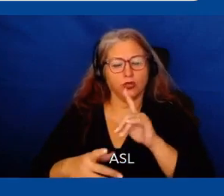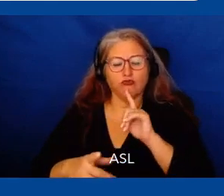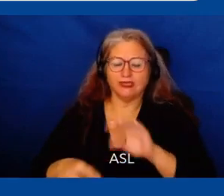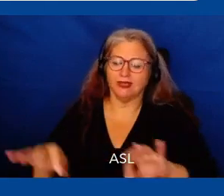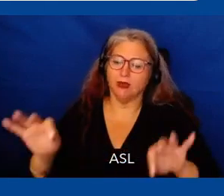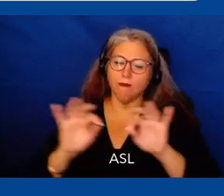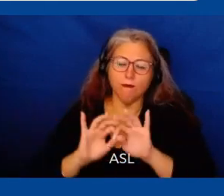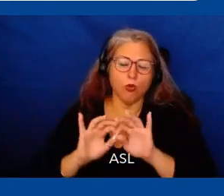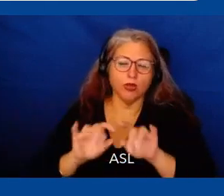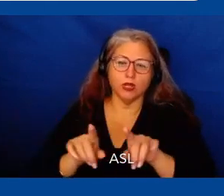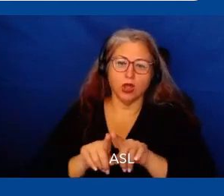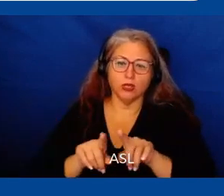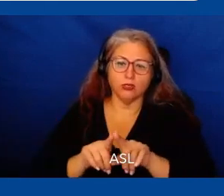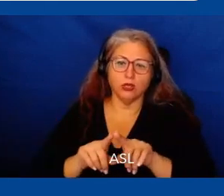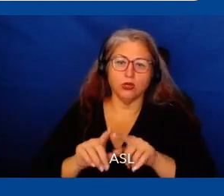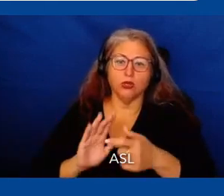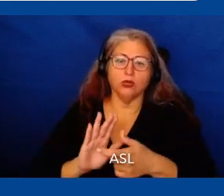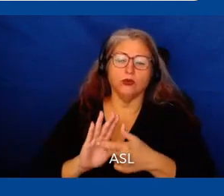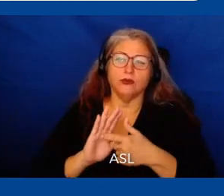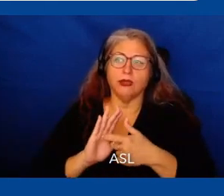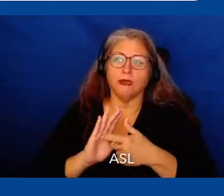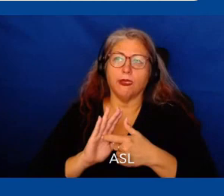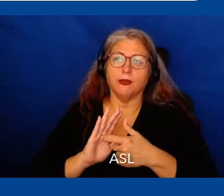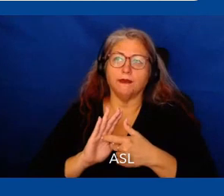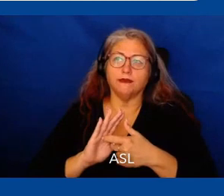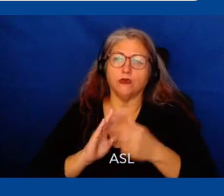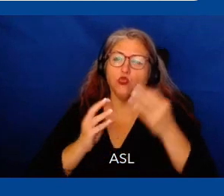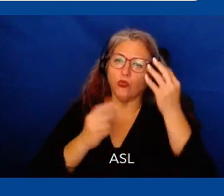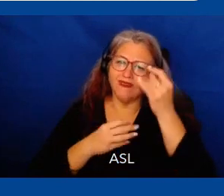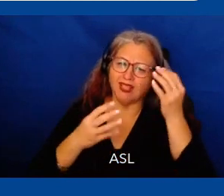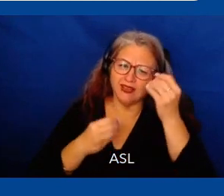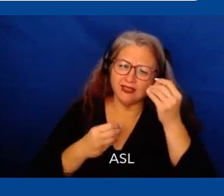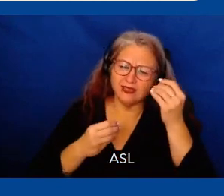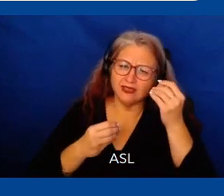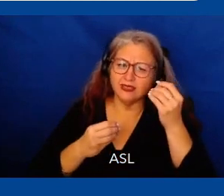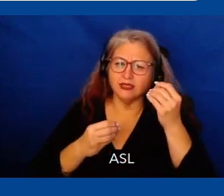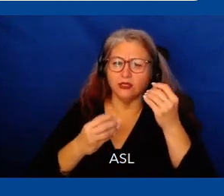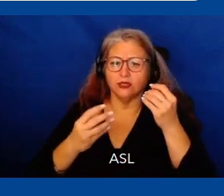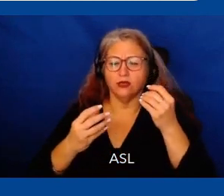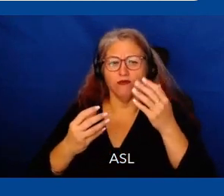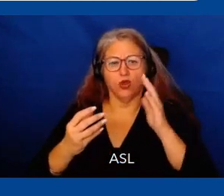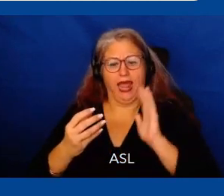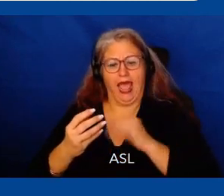important also to reflect on that on our part,